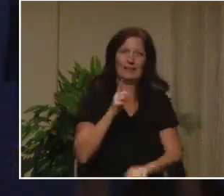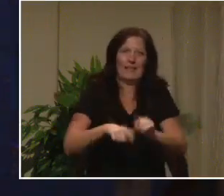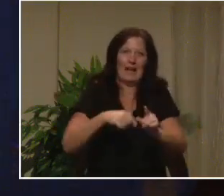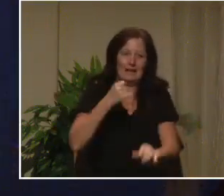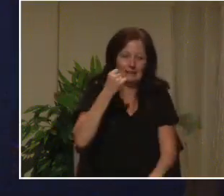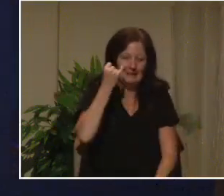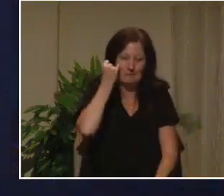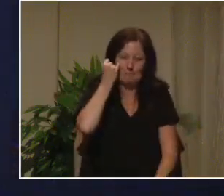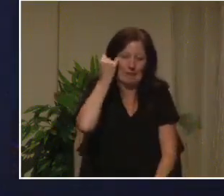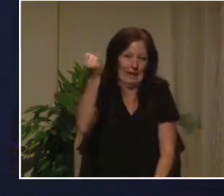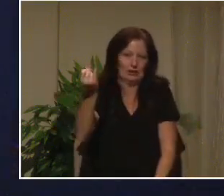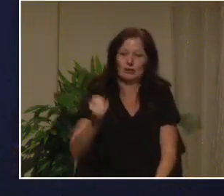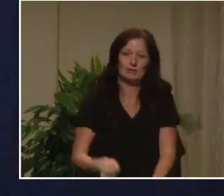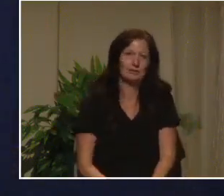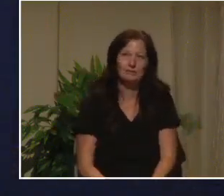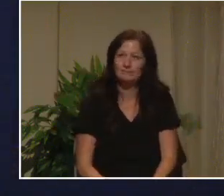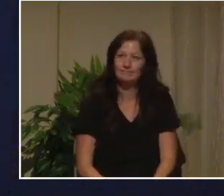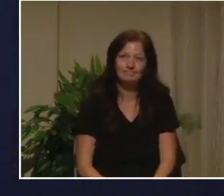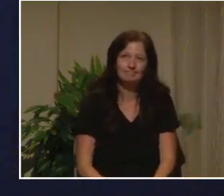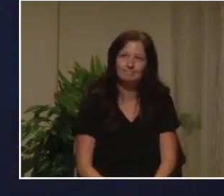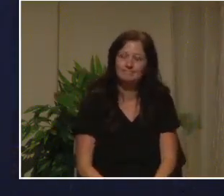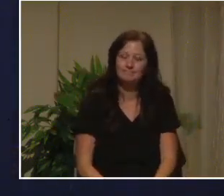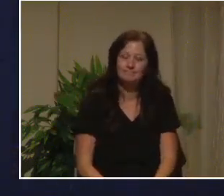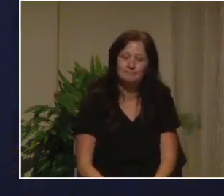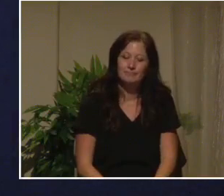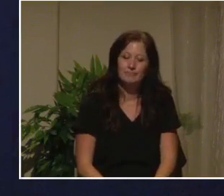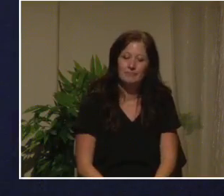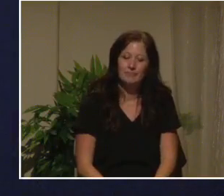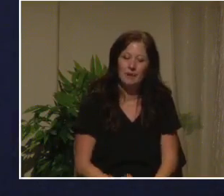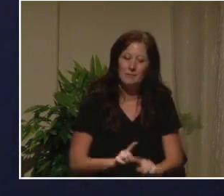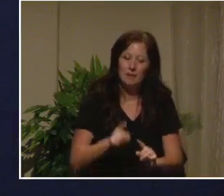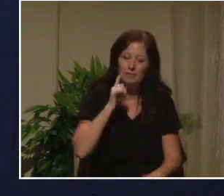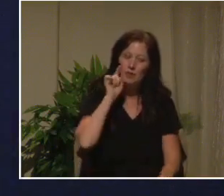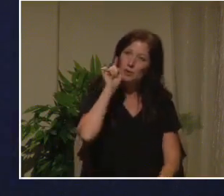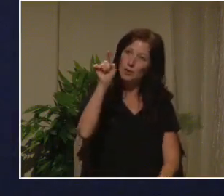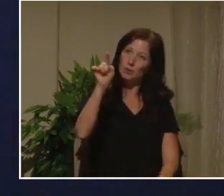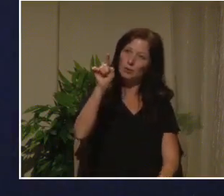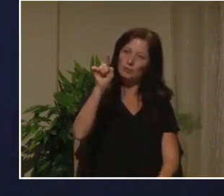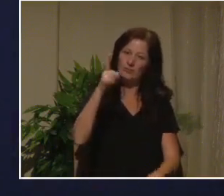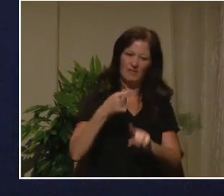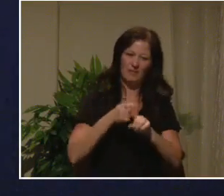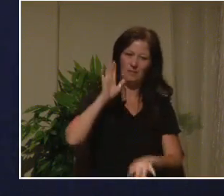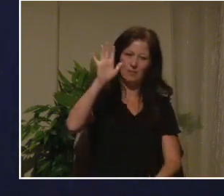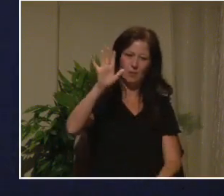for you, these are but merely the breath of your mouth.